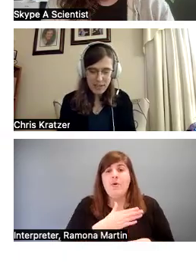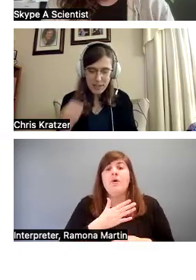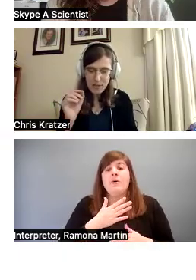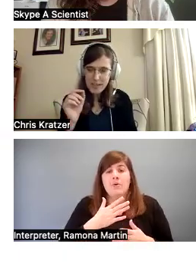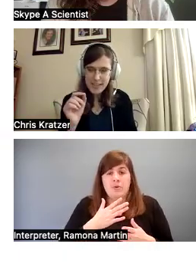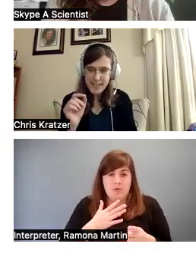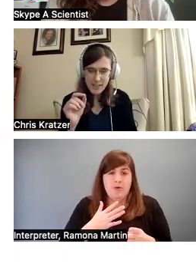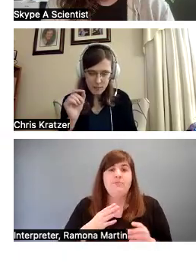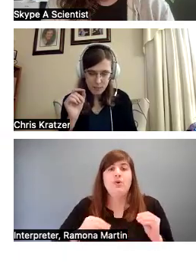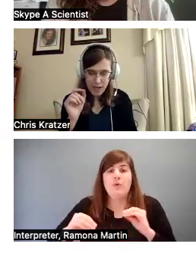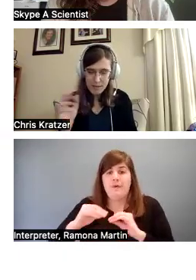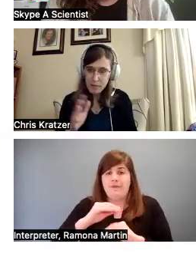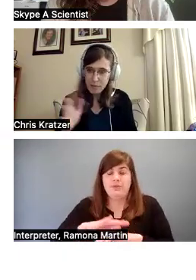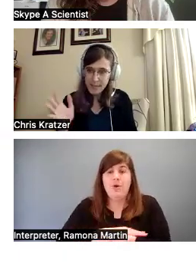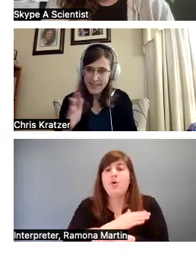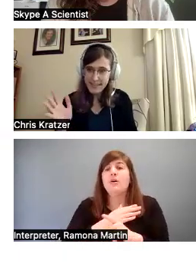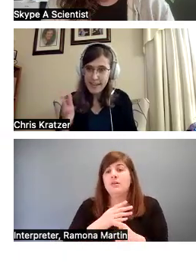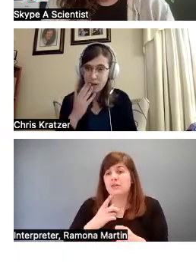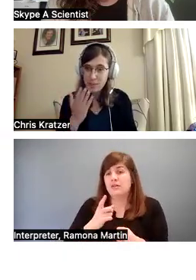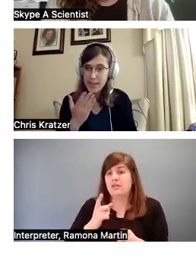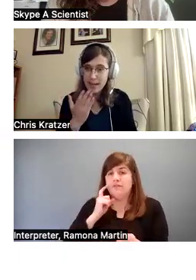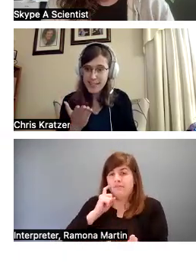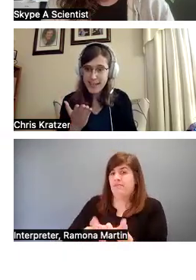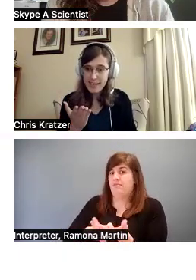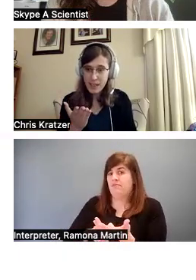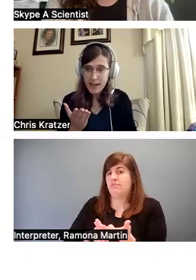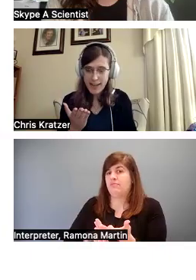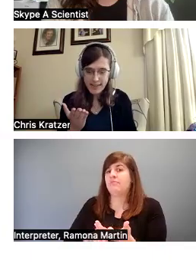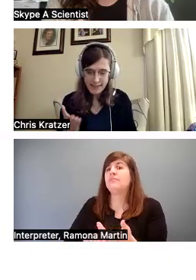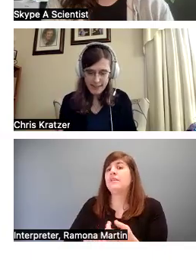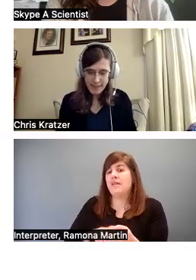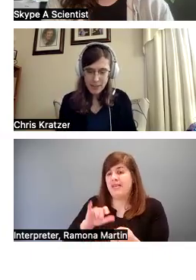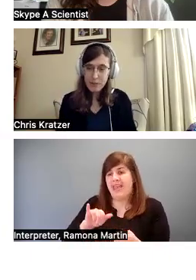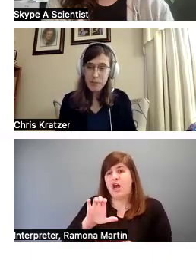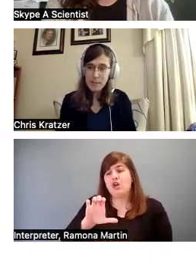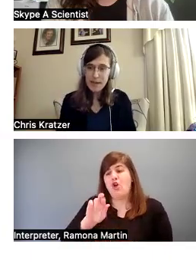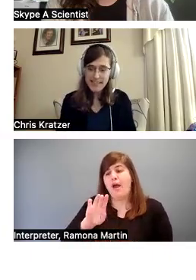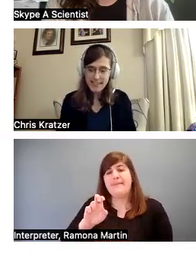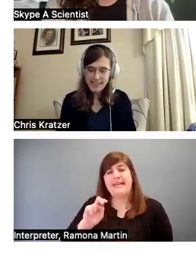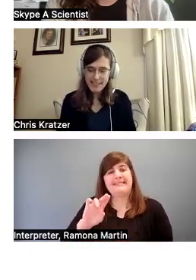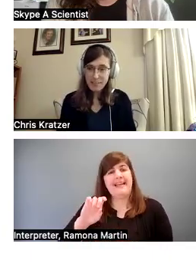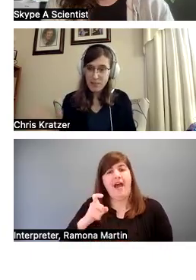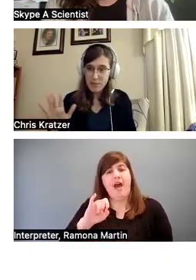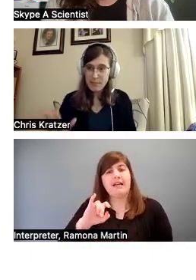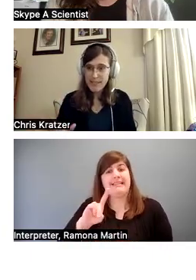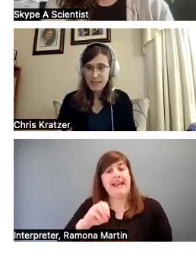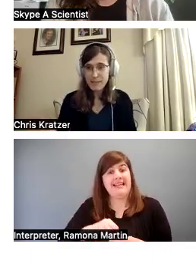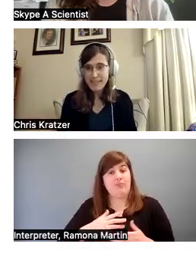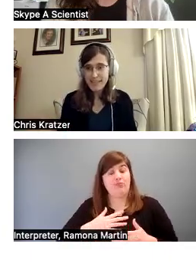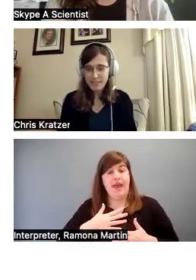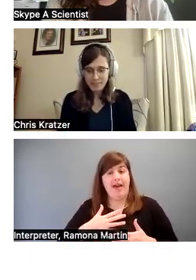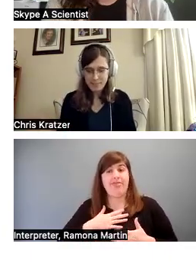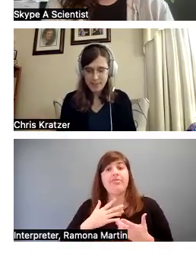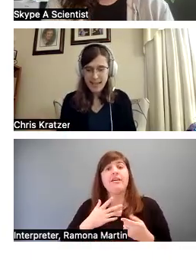Wasps are attuned to sense rapid movements and carbon dioxide in our breath. So if you minimize these, you minimize your